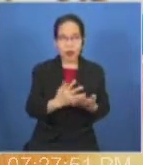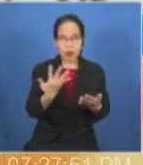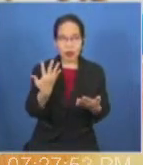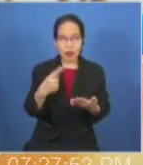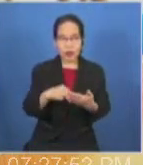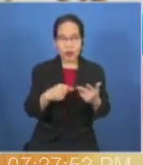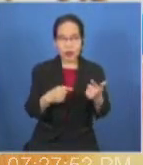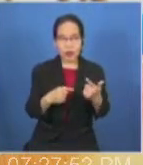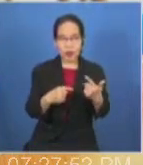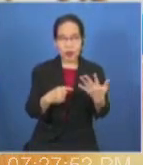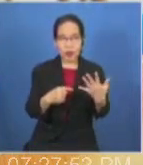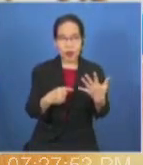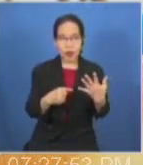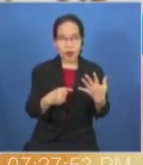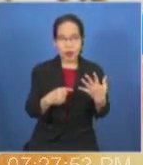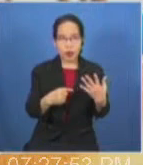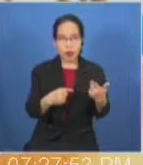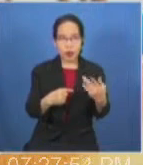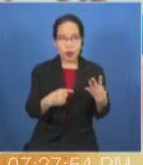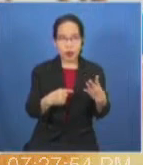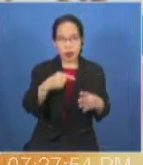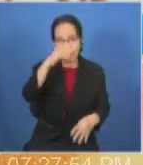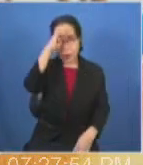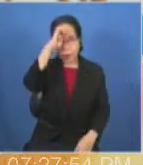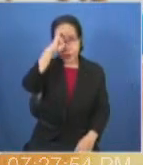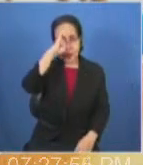in Ephesians